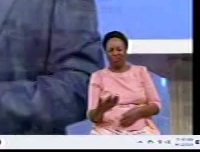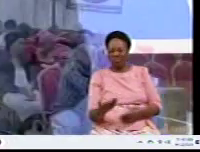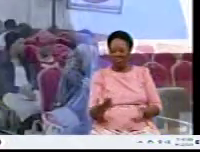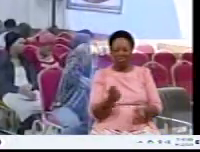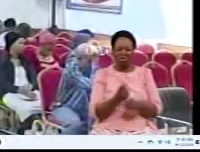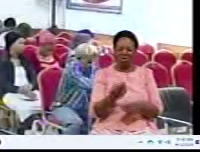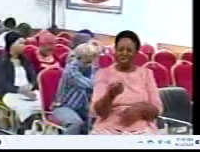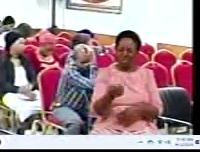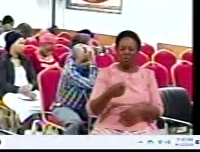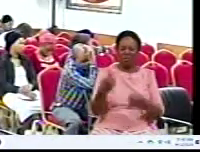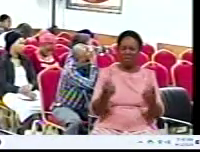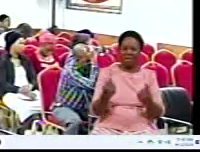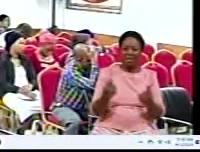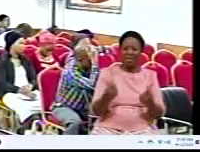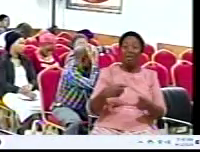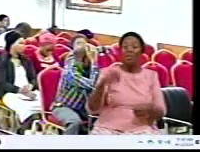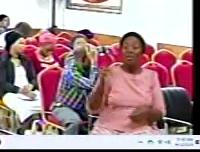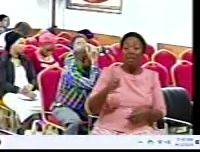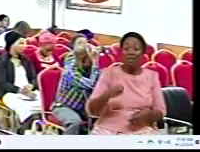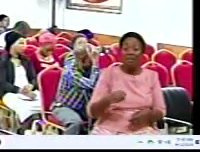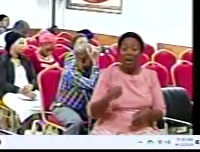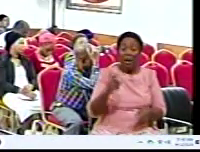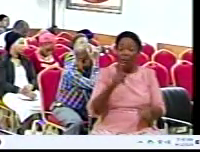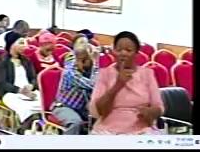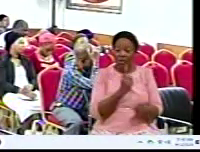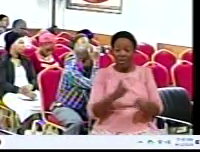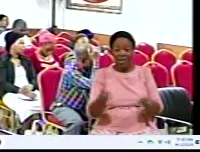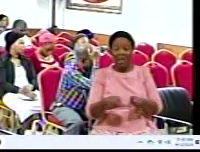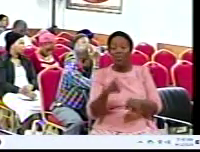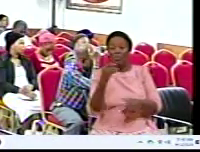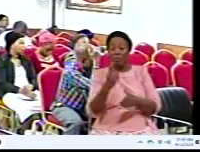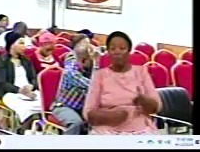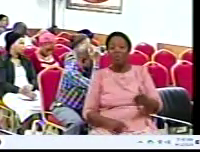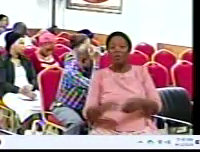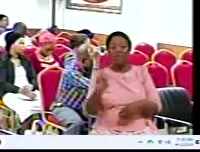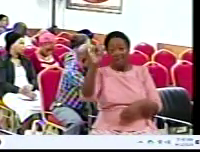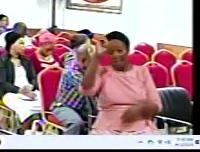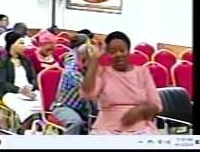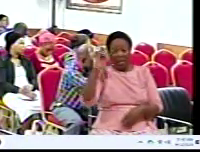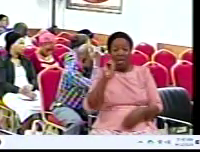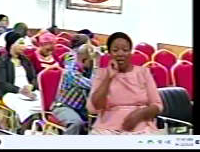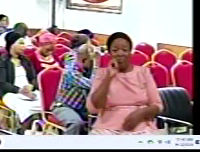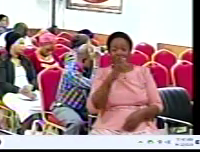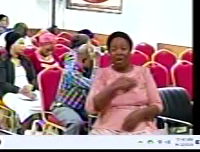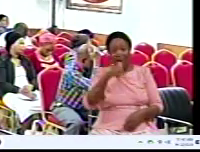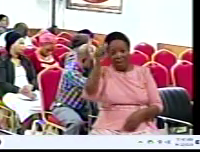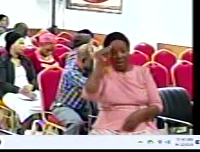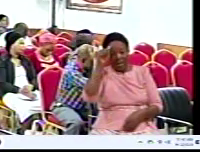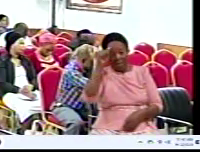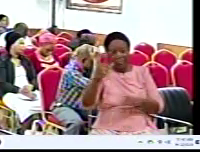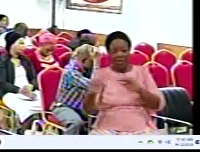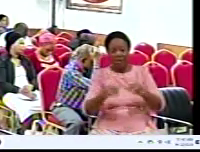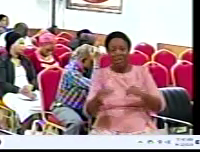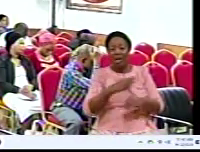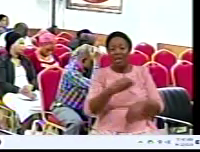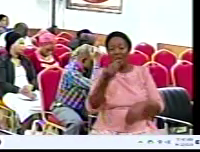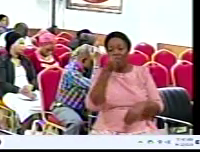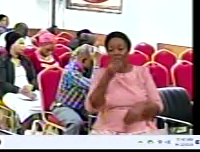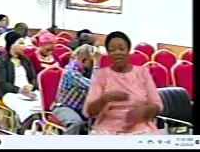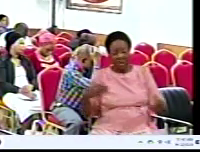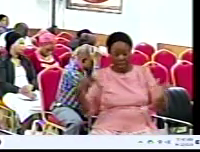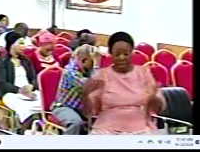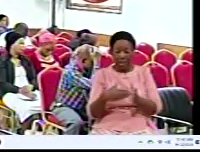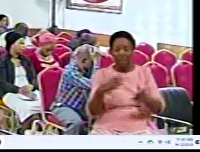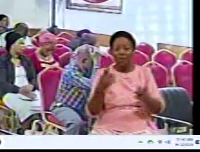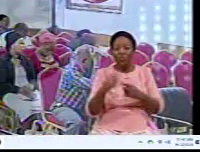thing, like what Eve and Adam took and ate, contrary to the